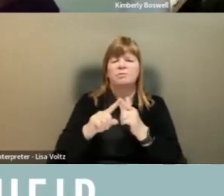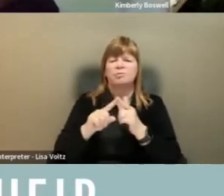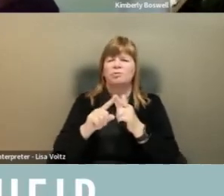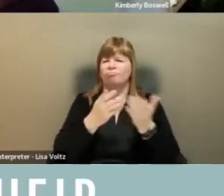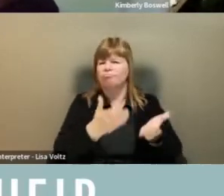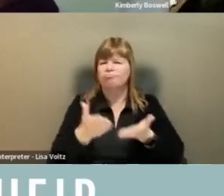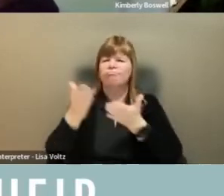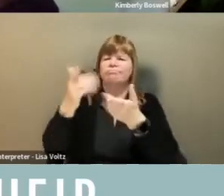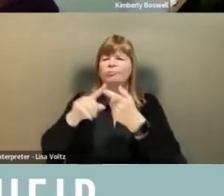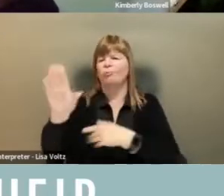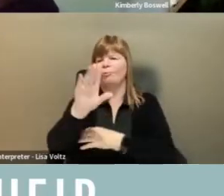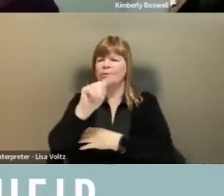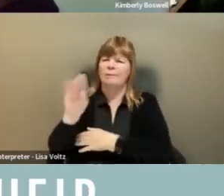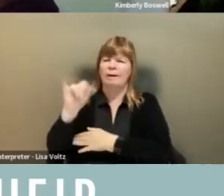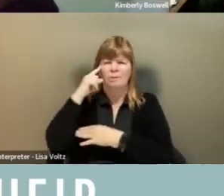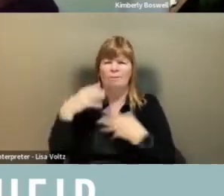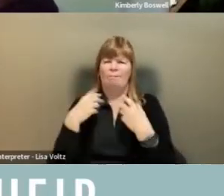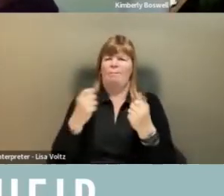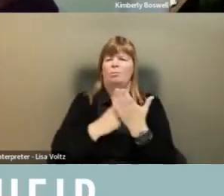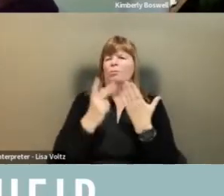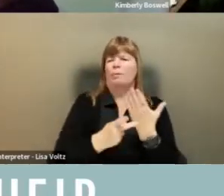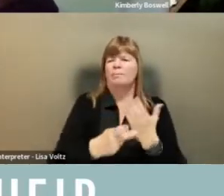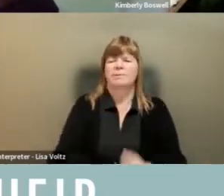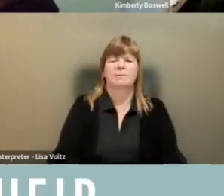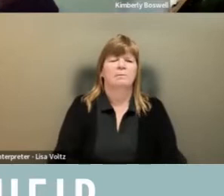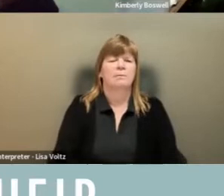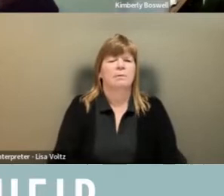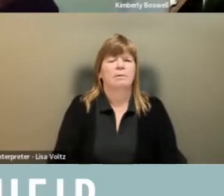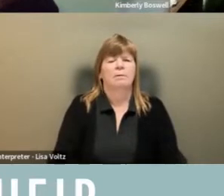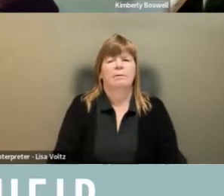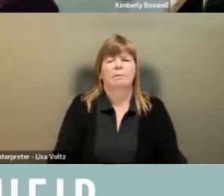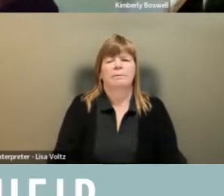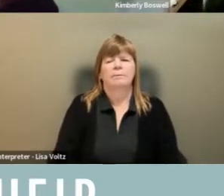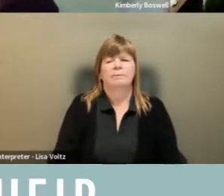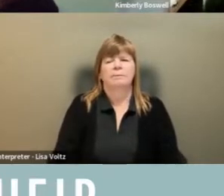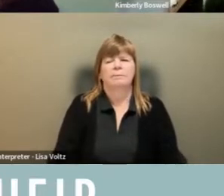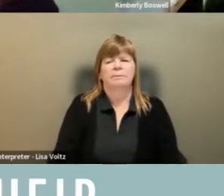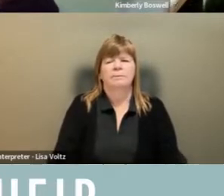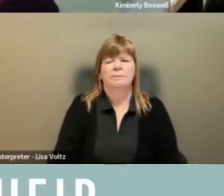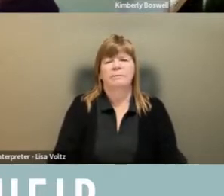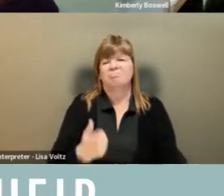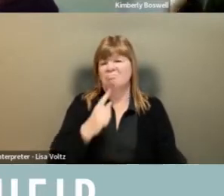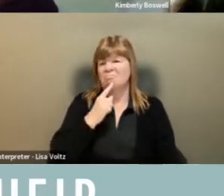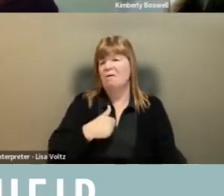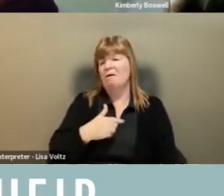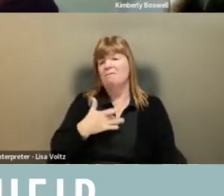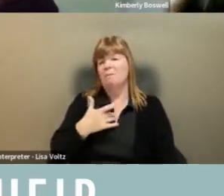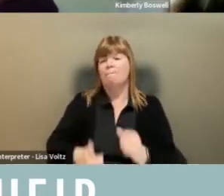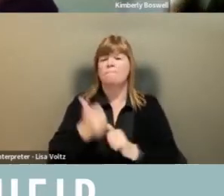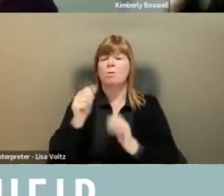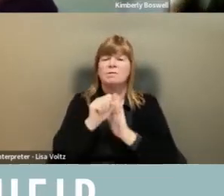TBI and mental health programs. You know, I really do think most state behavioral